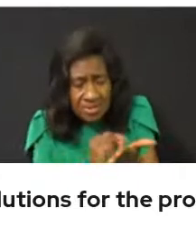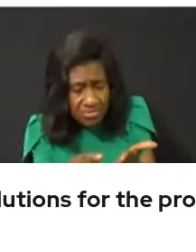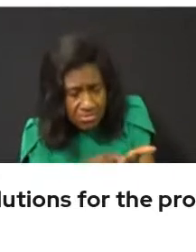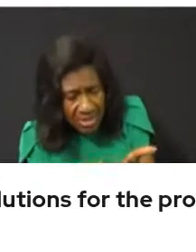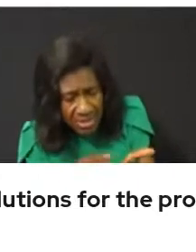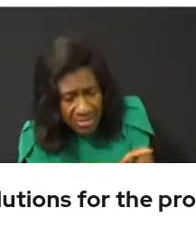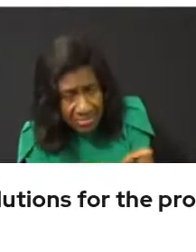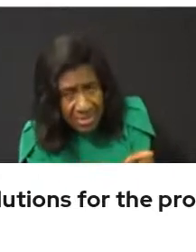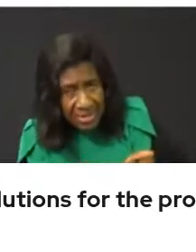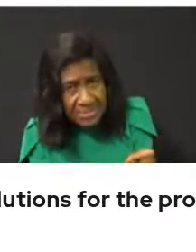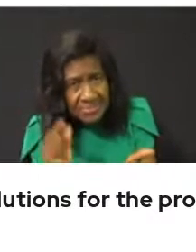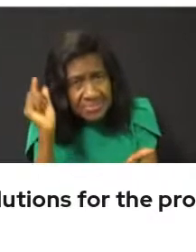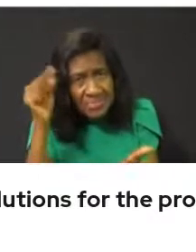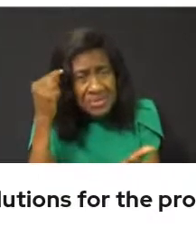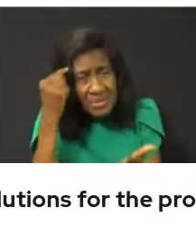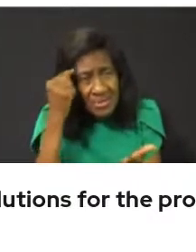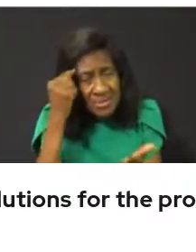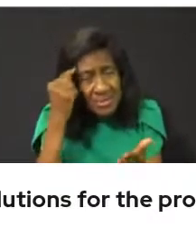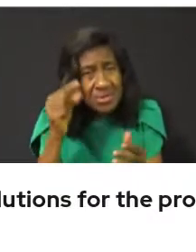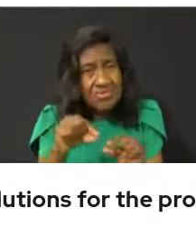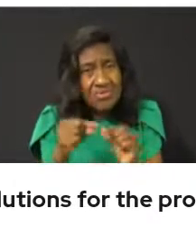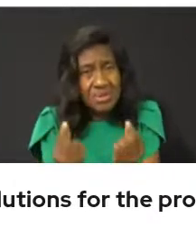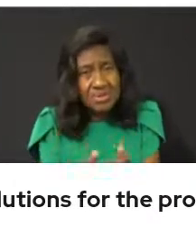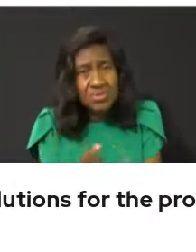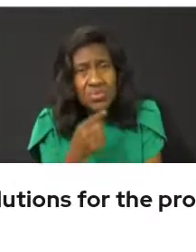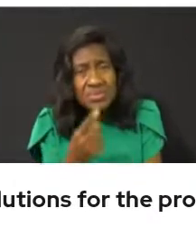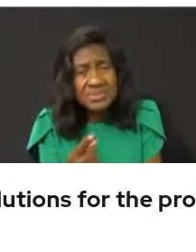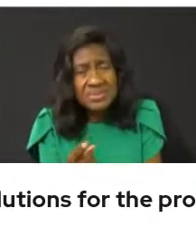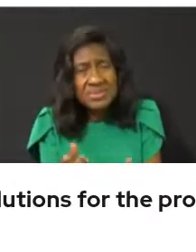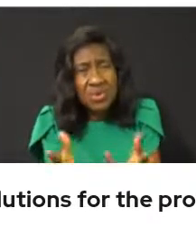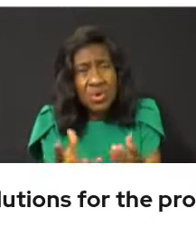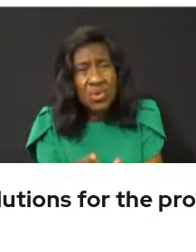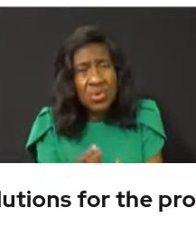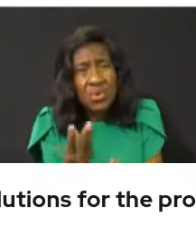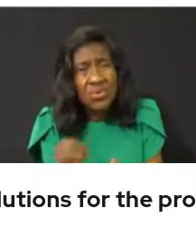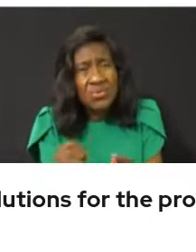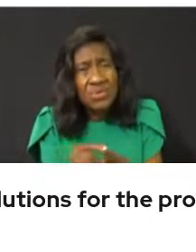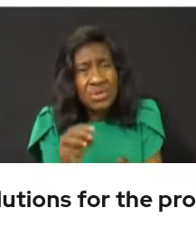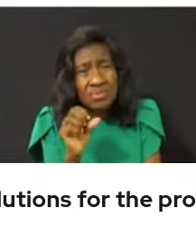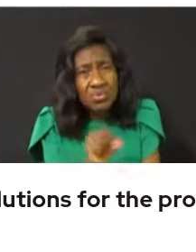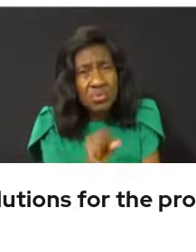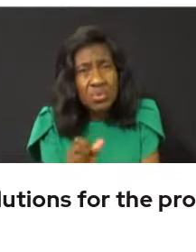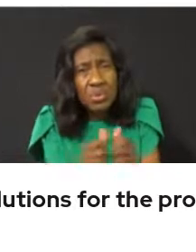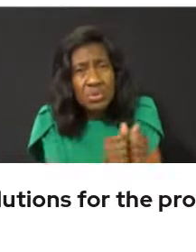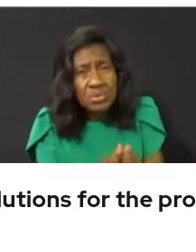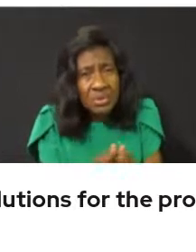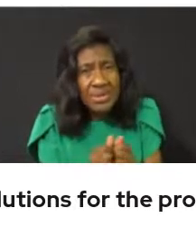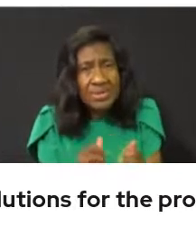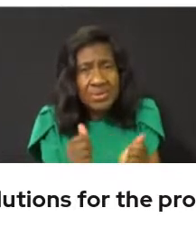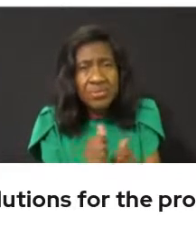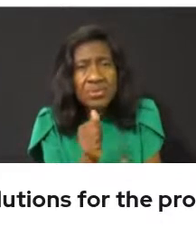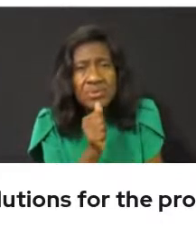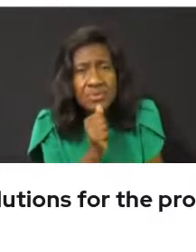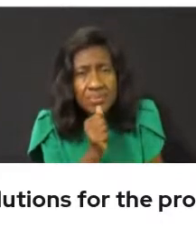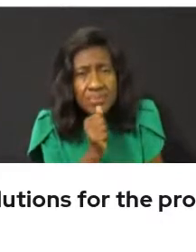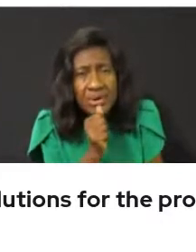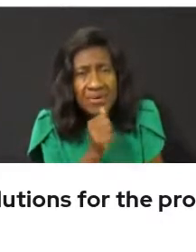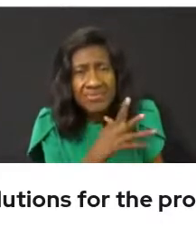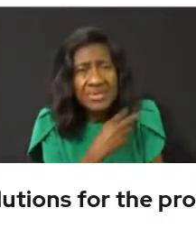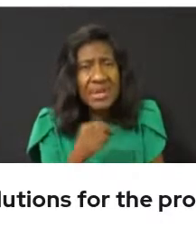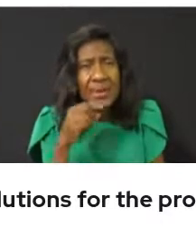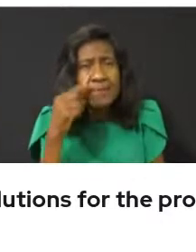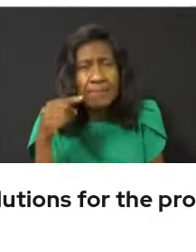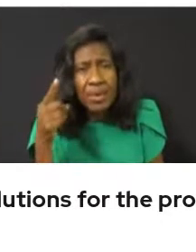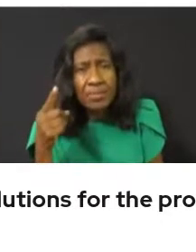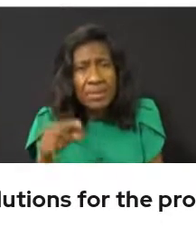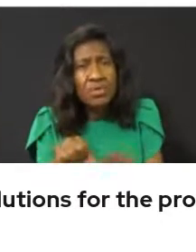us, we want you in collaboration with key stakeholders, with the private sector, the public sector,